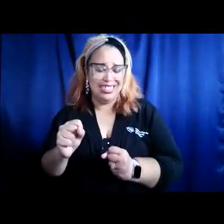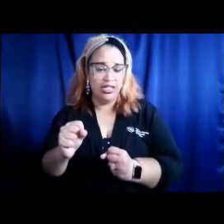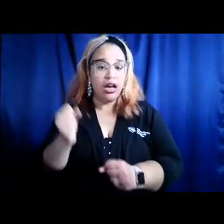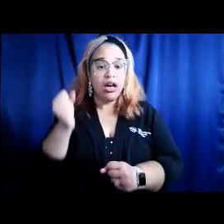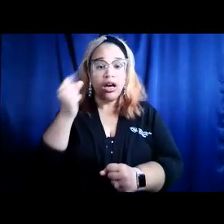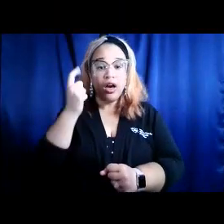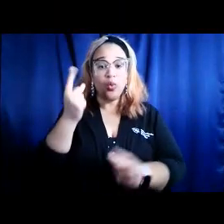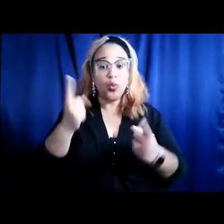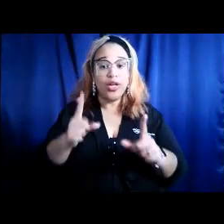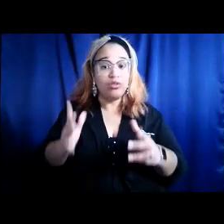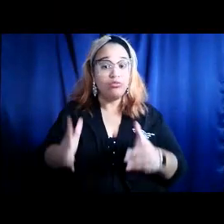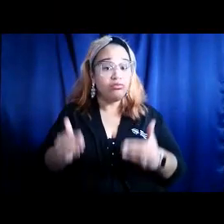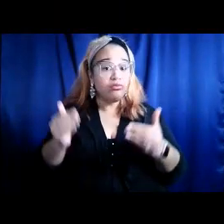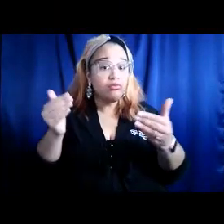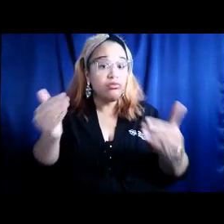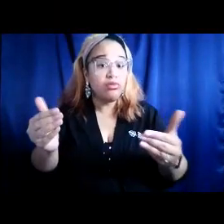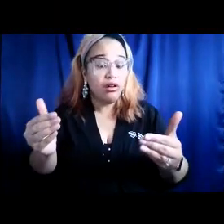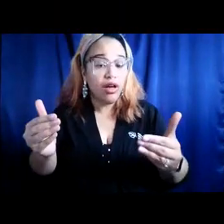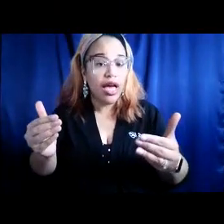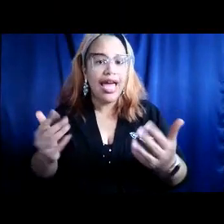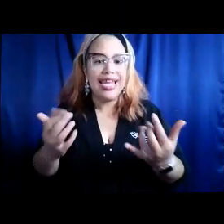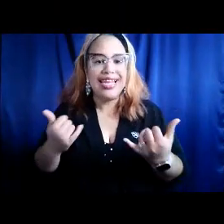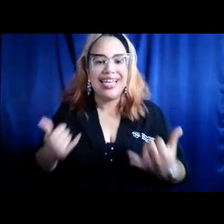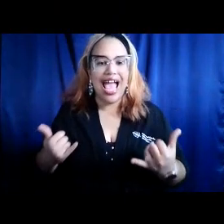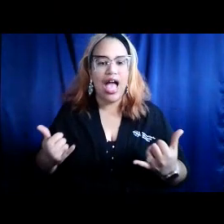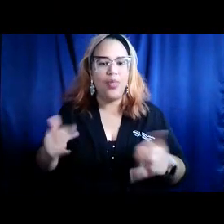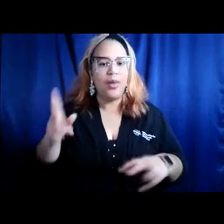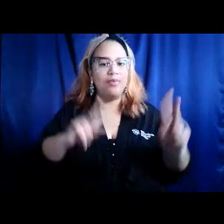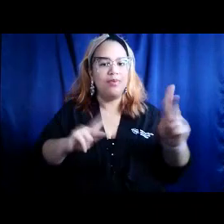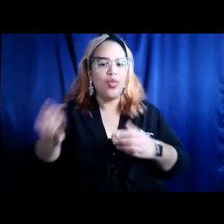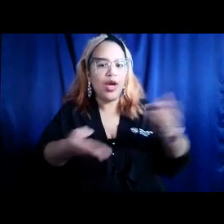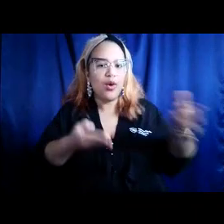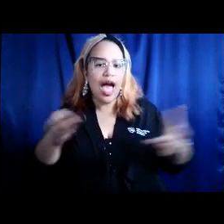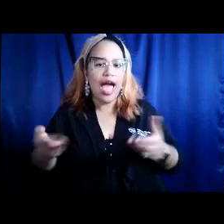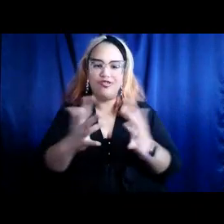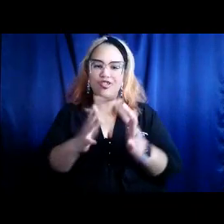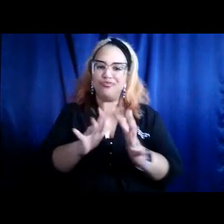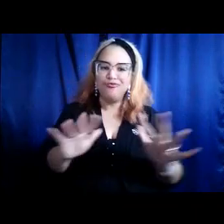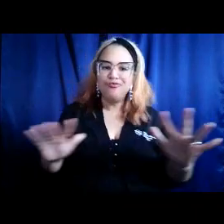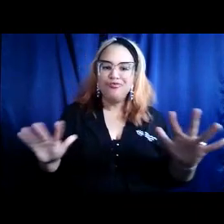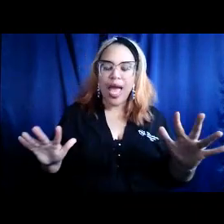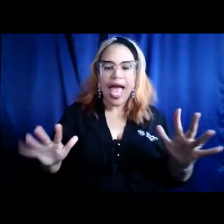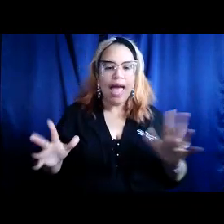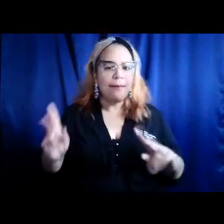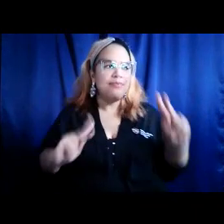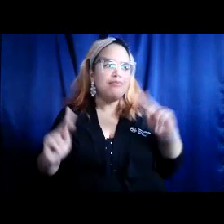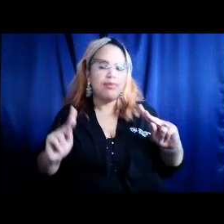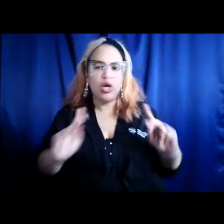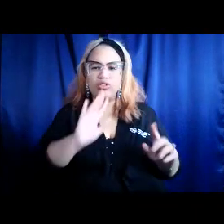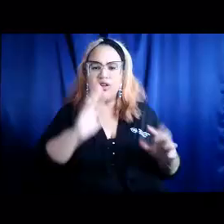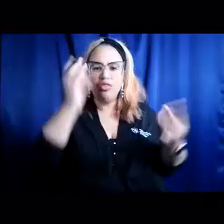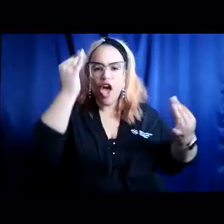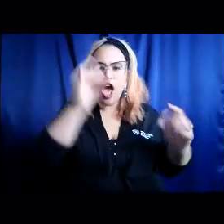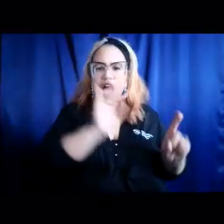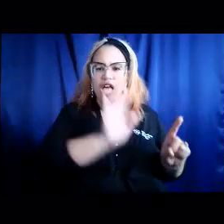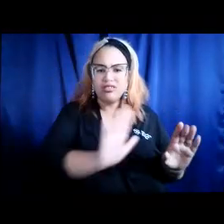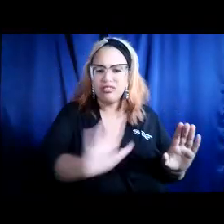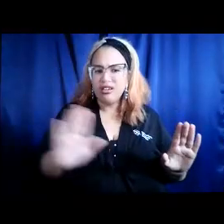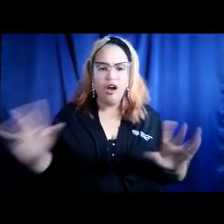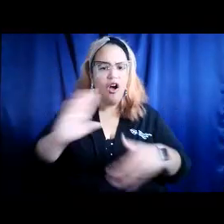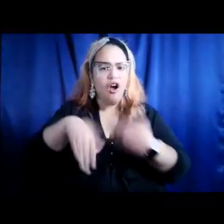experience, high employee engagement and morale. And according to Accenture, companies recognized as leaders in